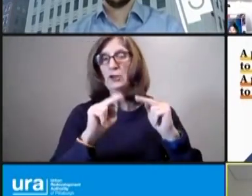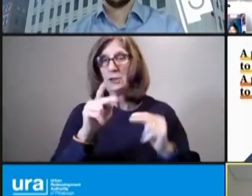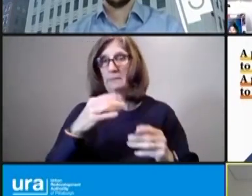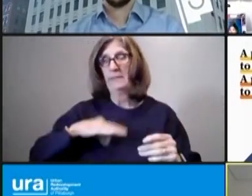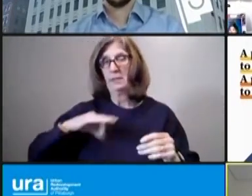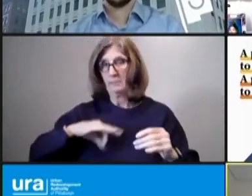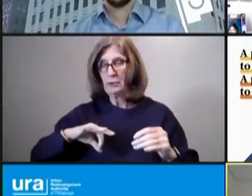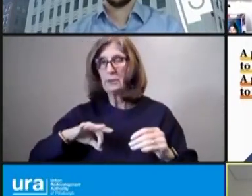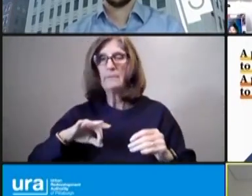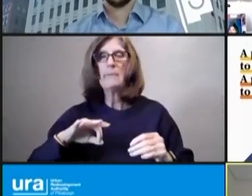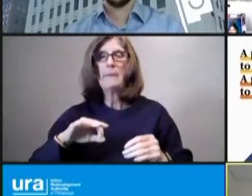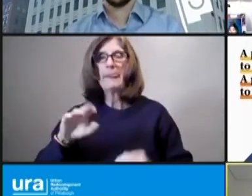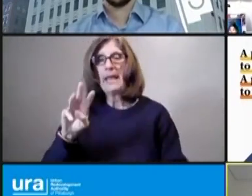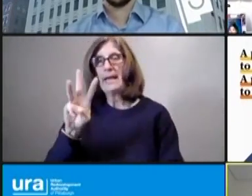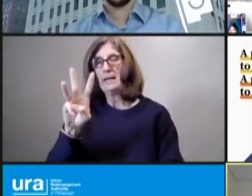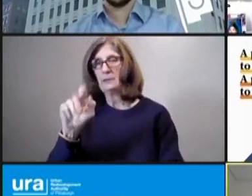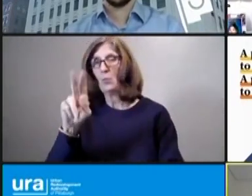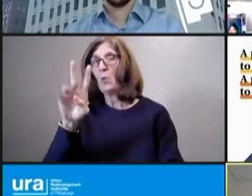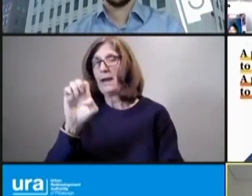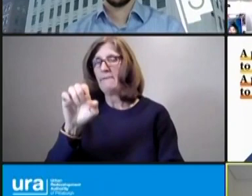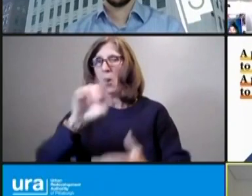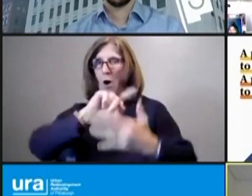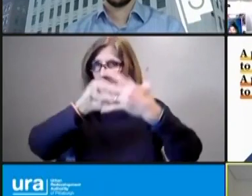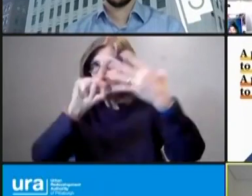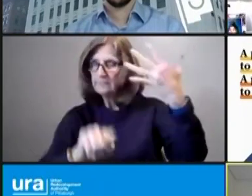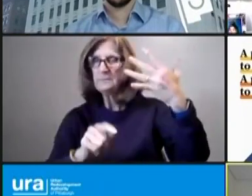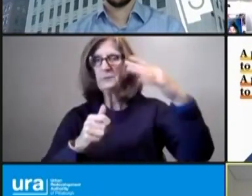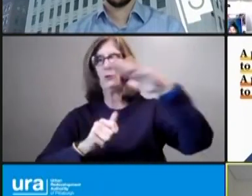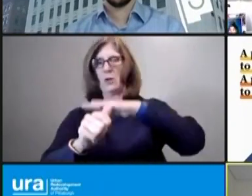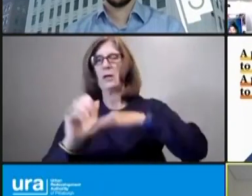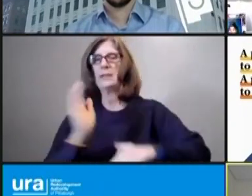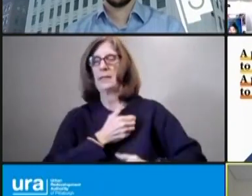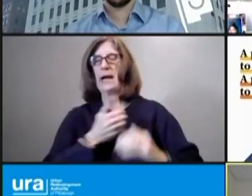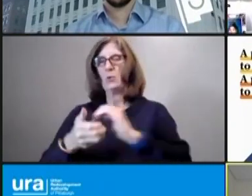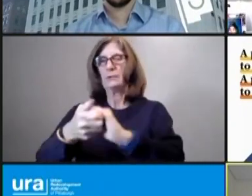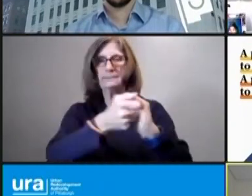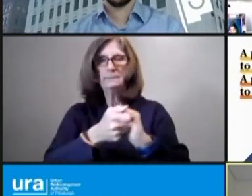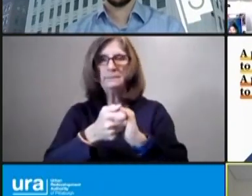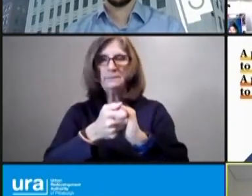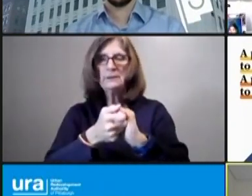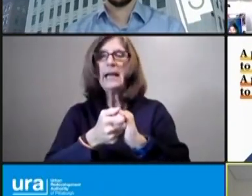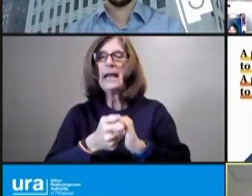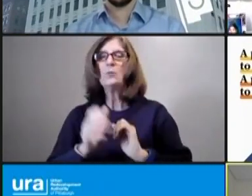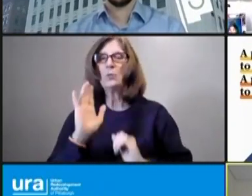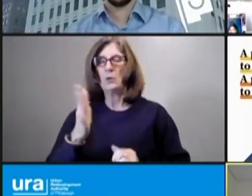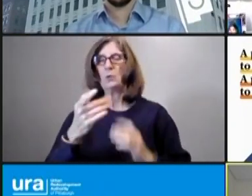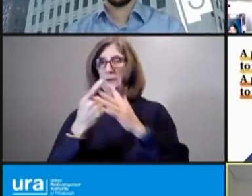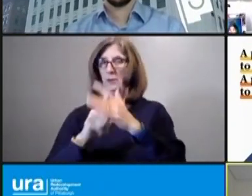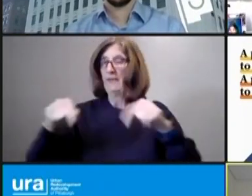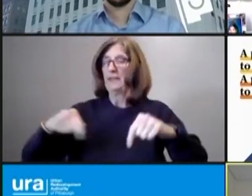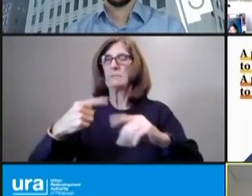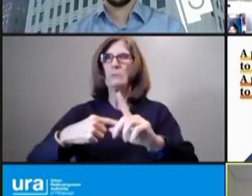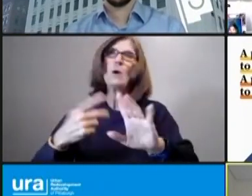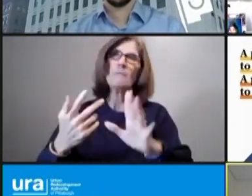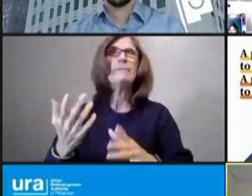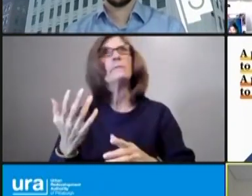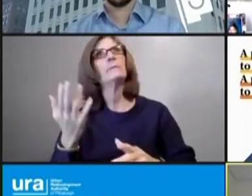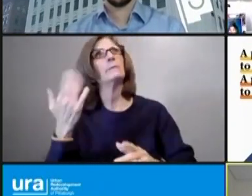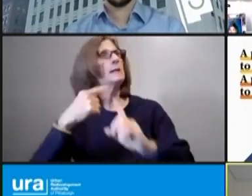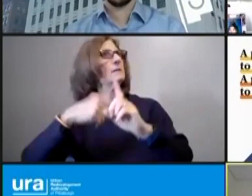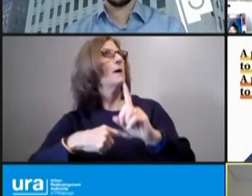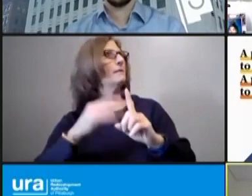and WAVE, who are all a part of our collaborative. And we are launching this month, actually last month, I guess now in